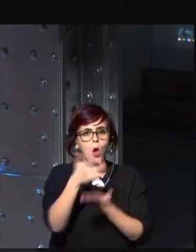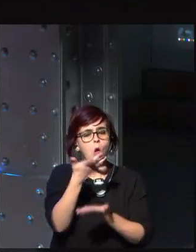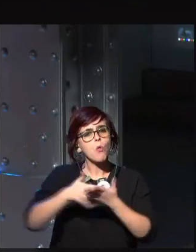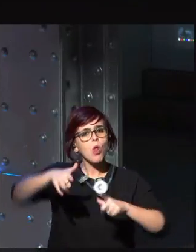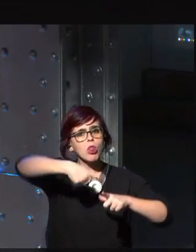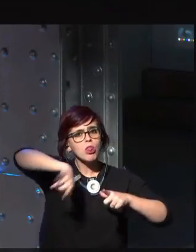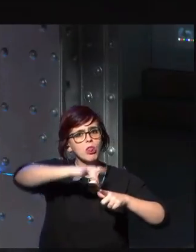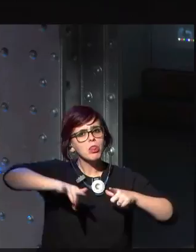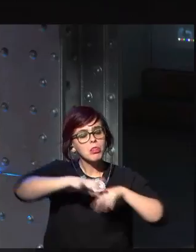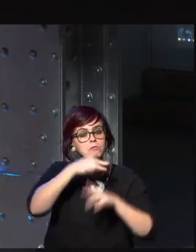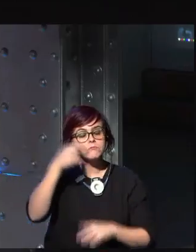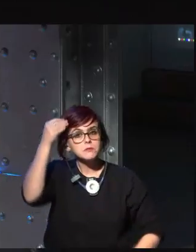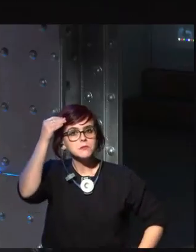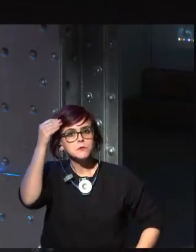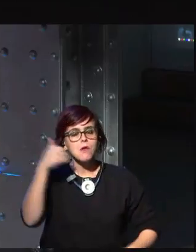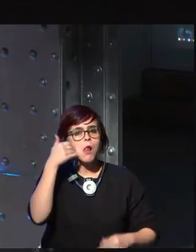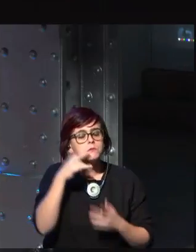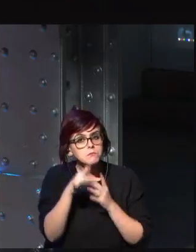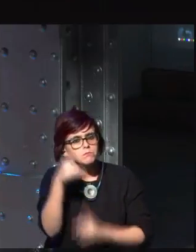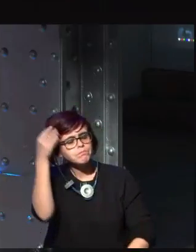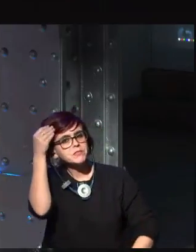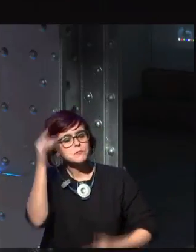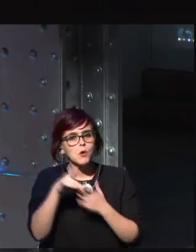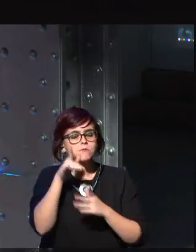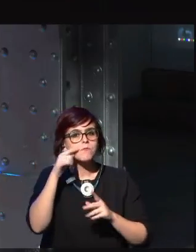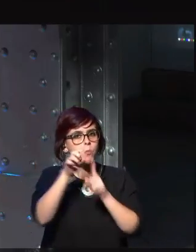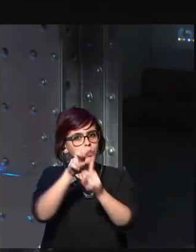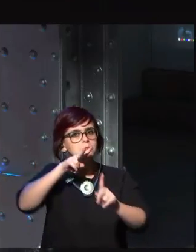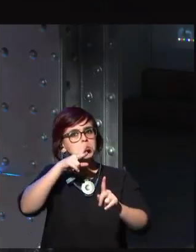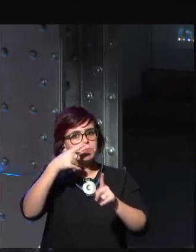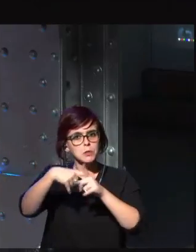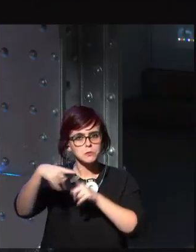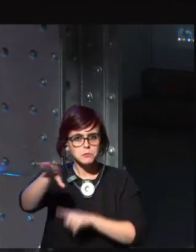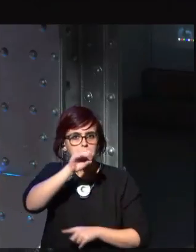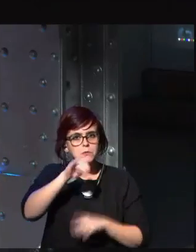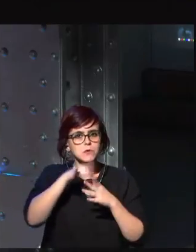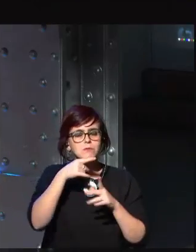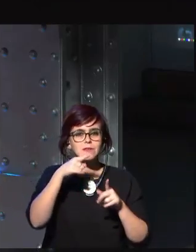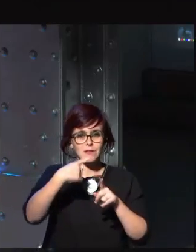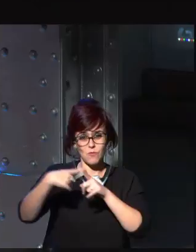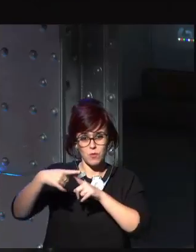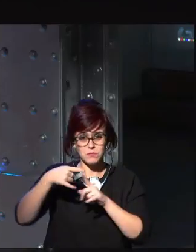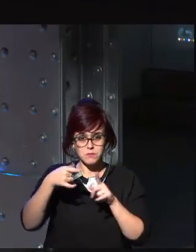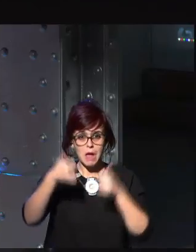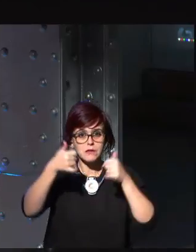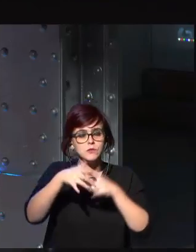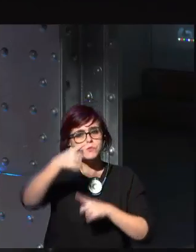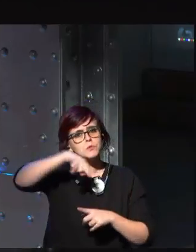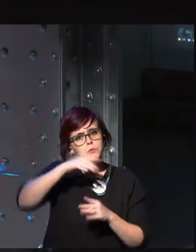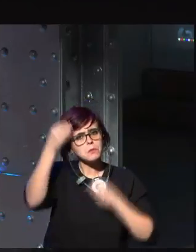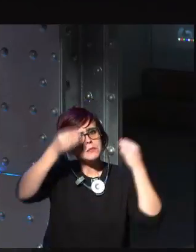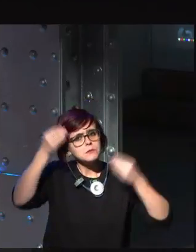unique way. And like I said, it shows us much more about what we think about ourselves, more than just what we think about music, how we write that